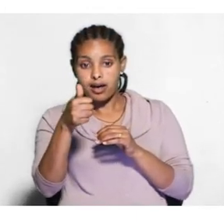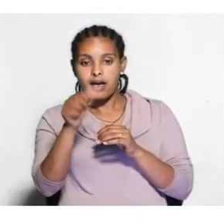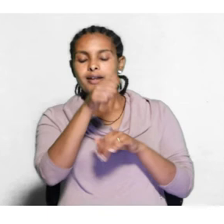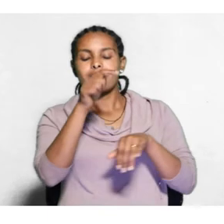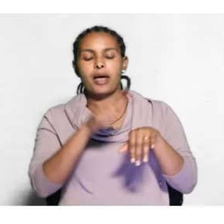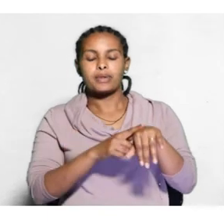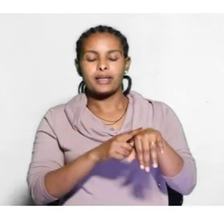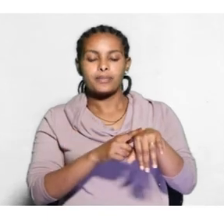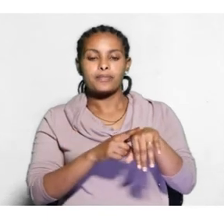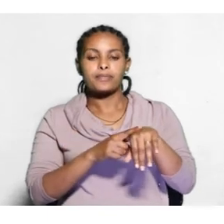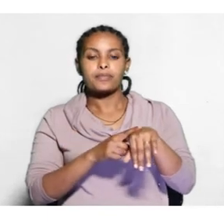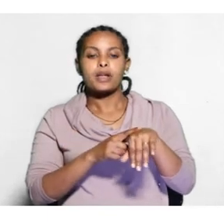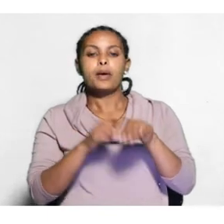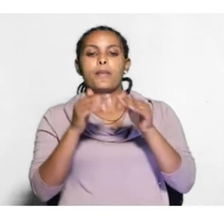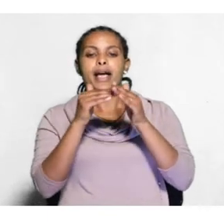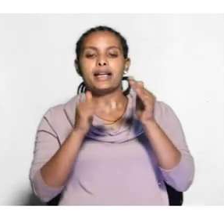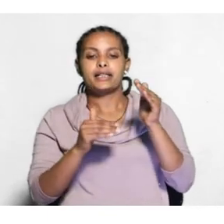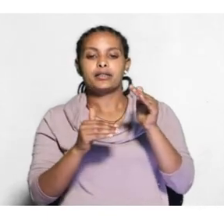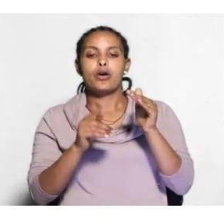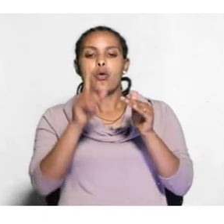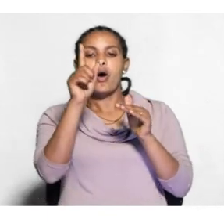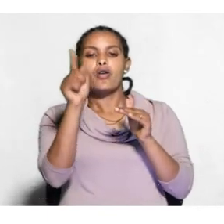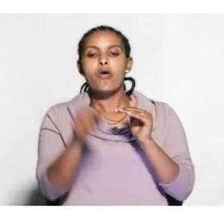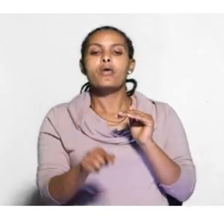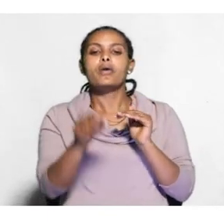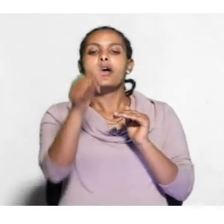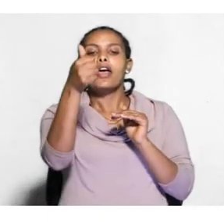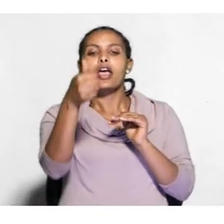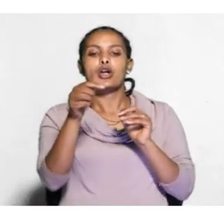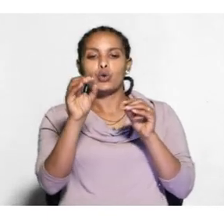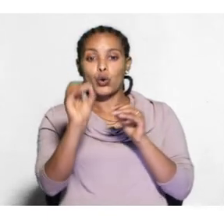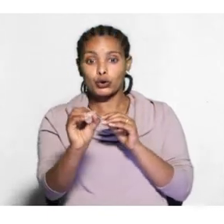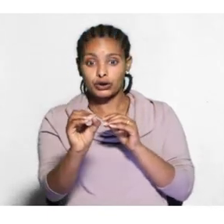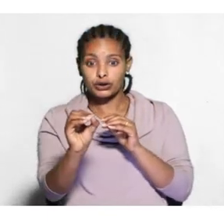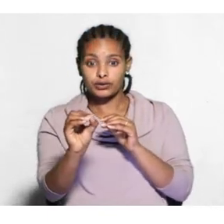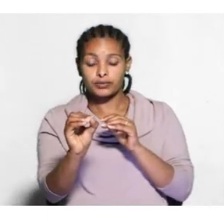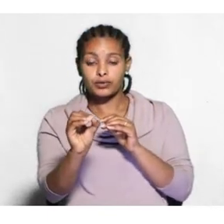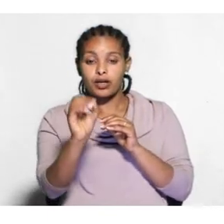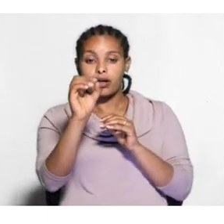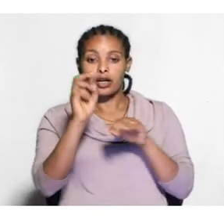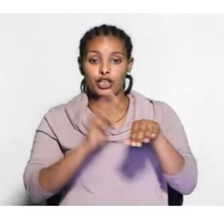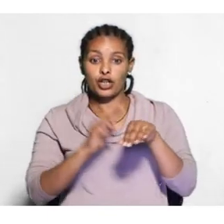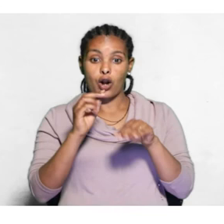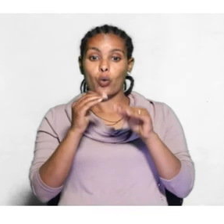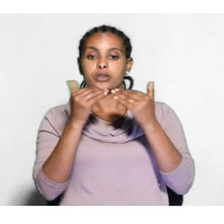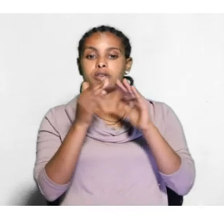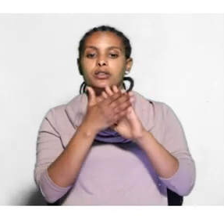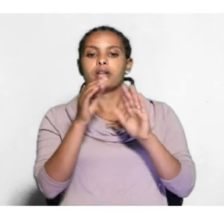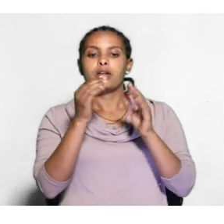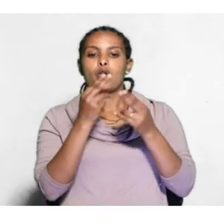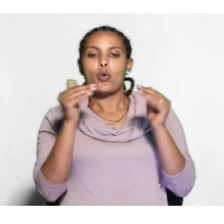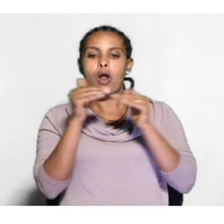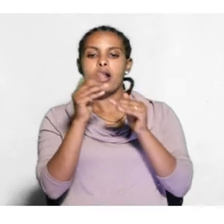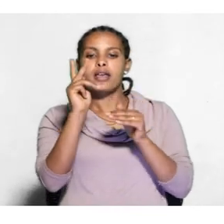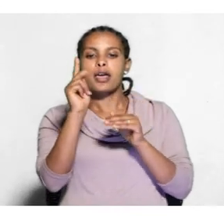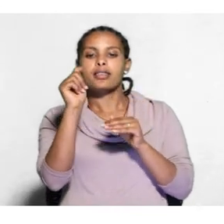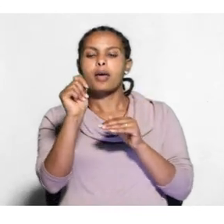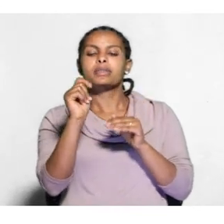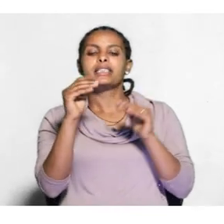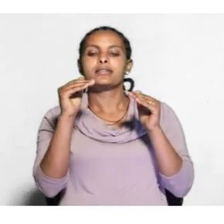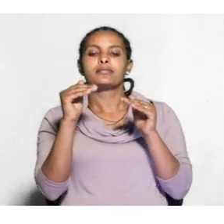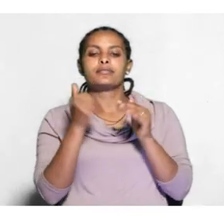time t minus 1 over naught's initial concentration equal k times